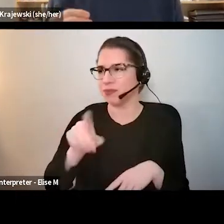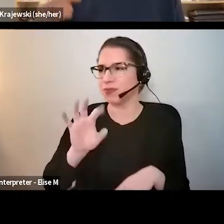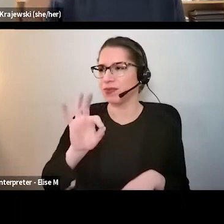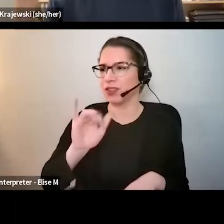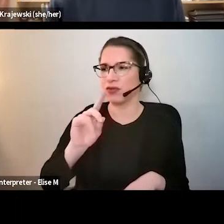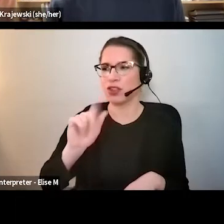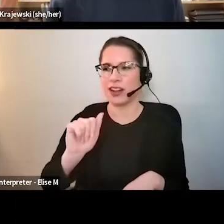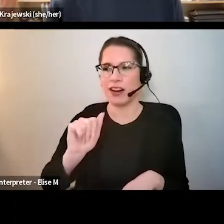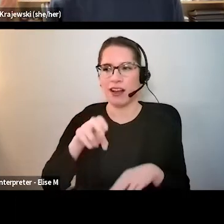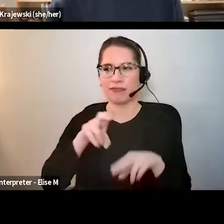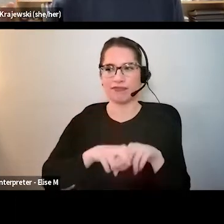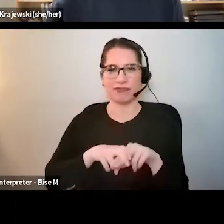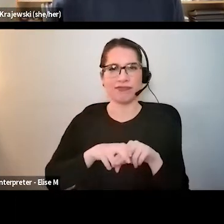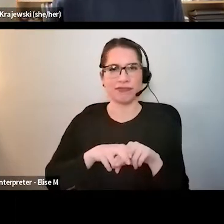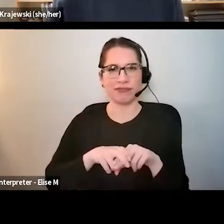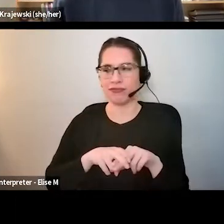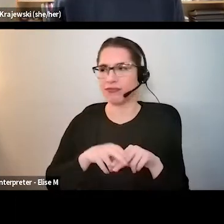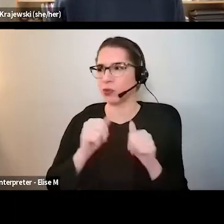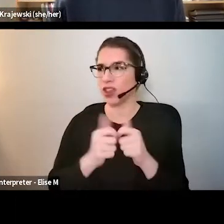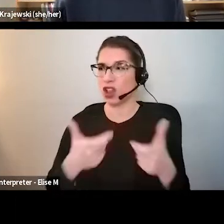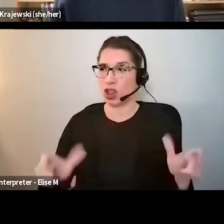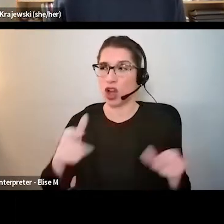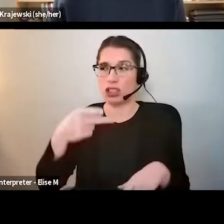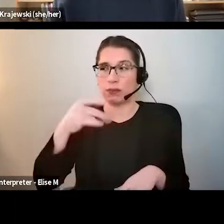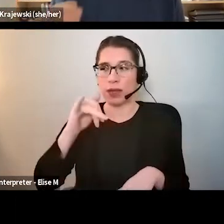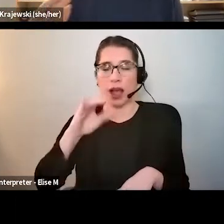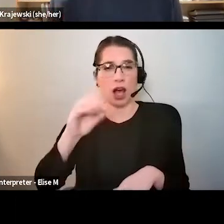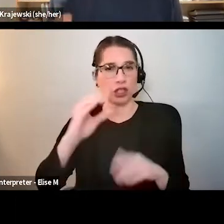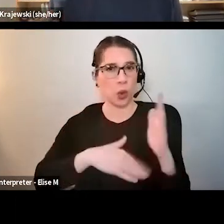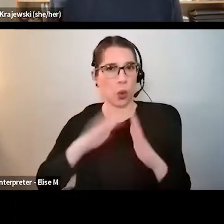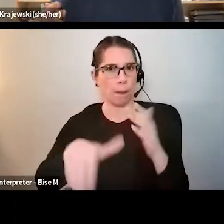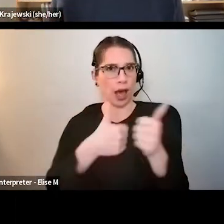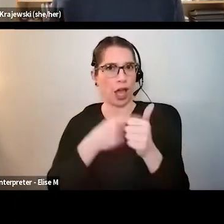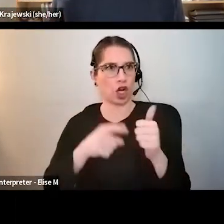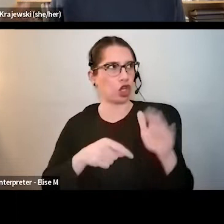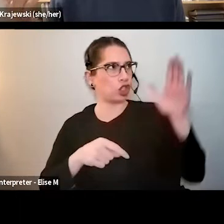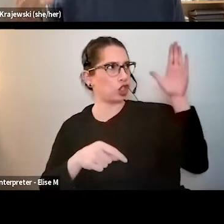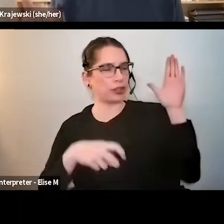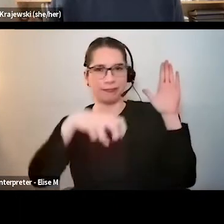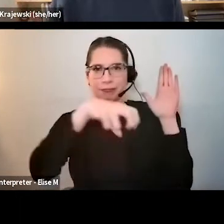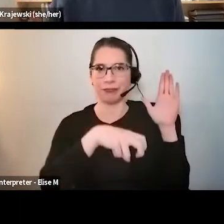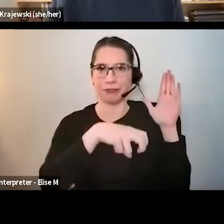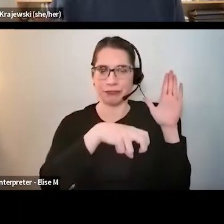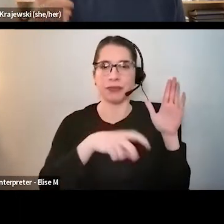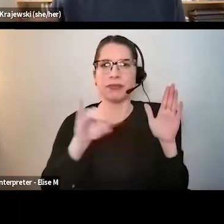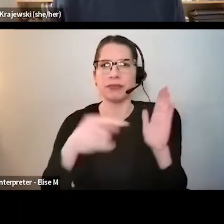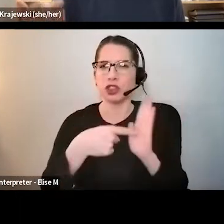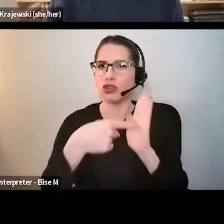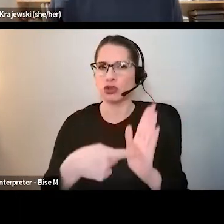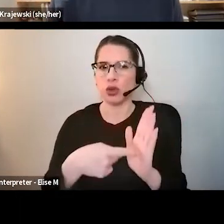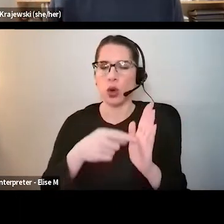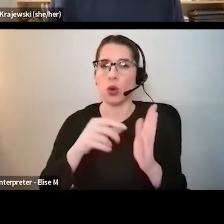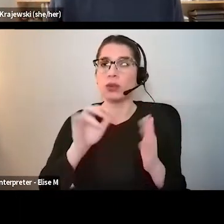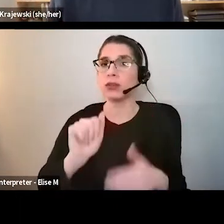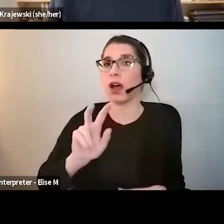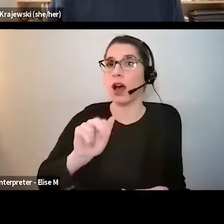an exhibition with a large Picasso work behind her. And I think it attests to how the avant-garde and this